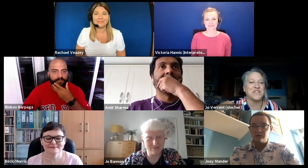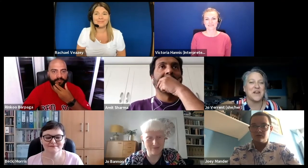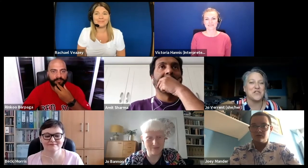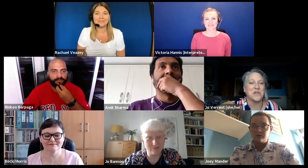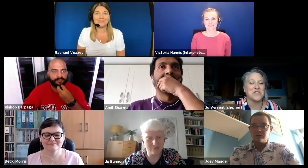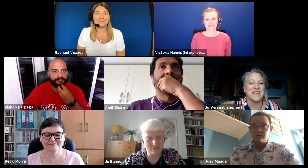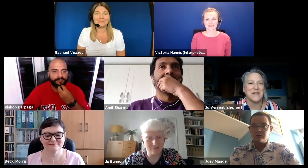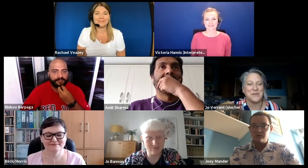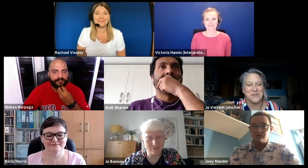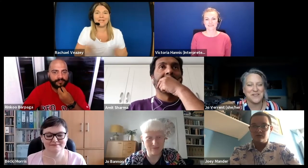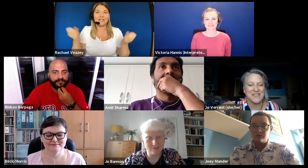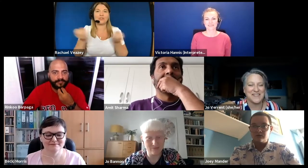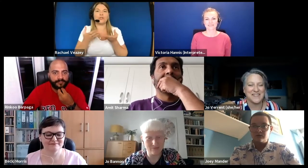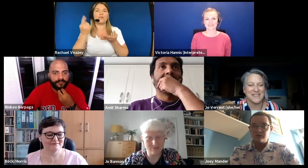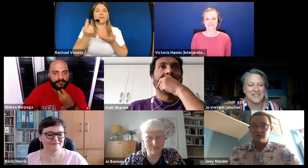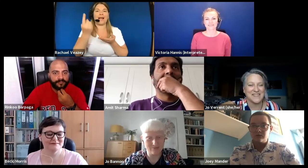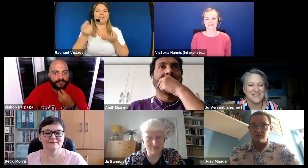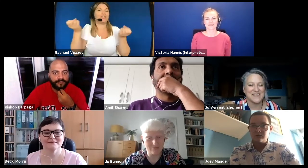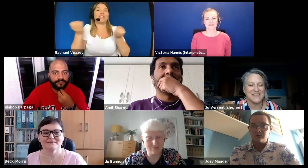introduce yourself to us, Rinkoo.